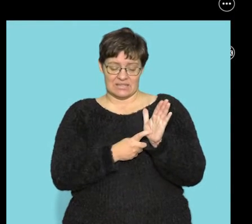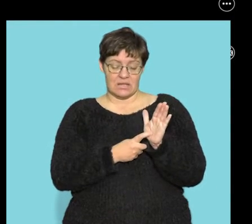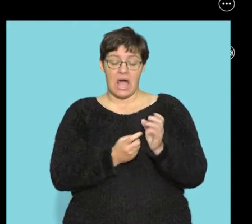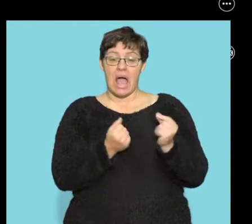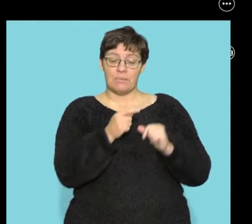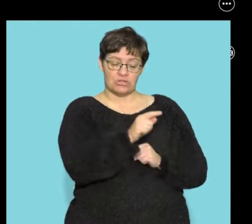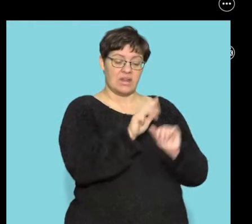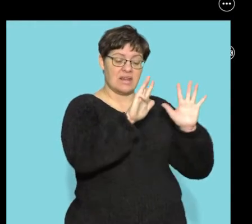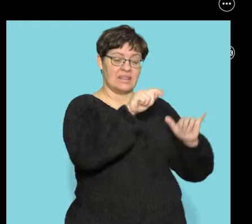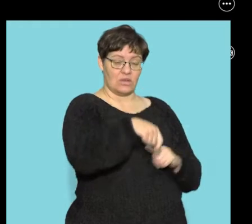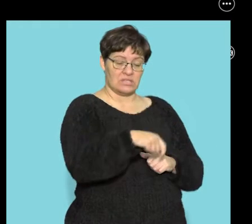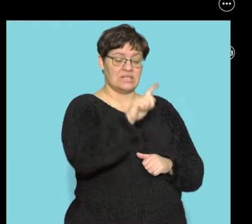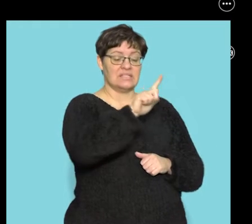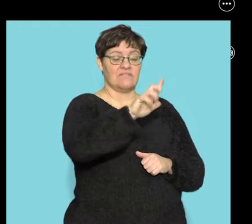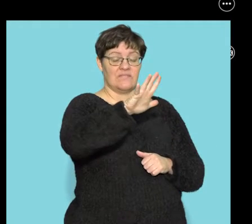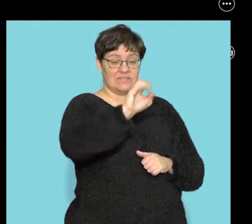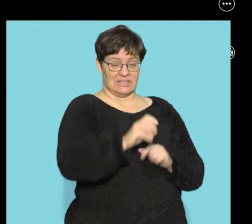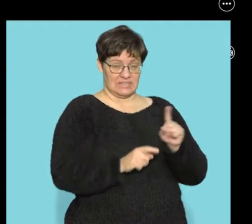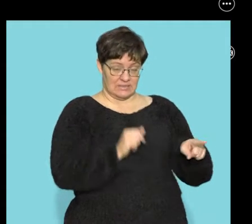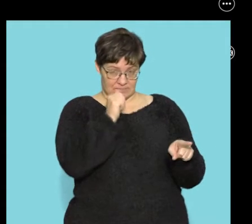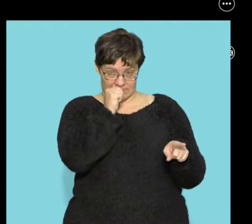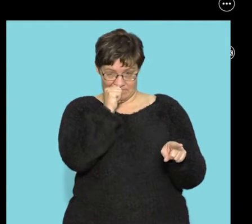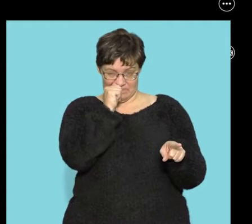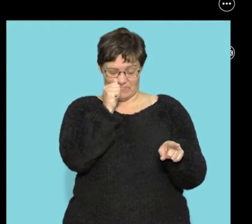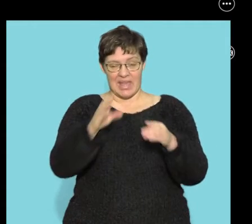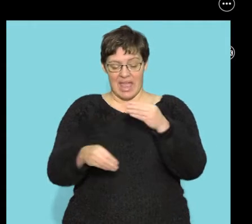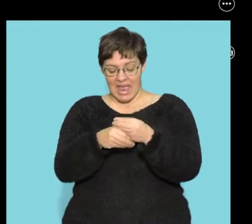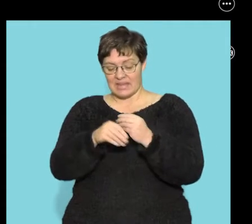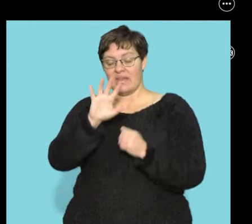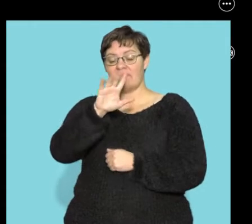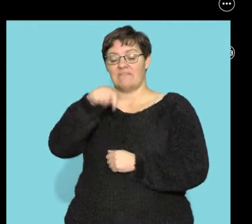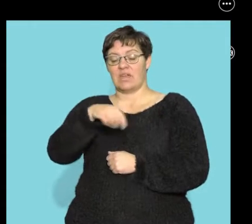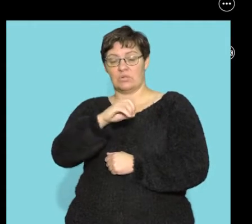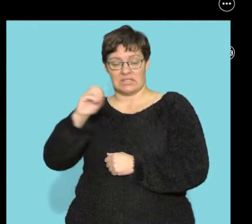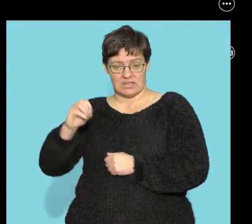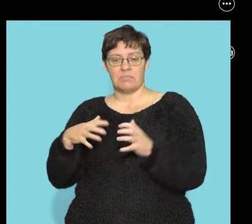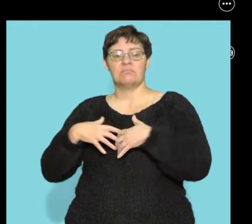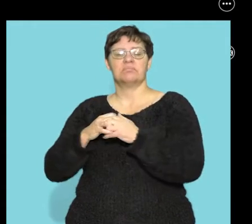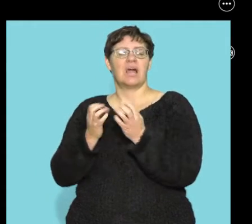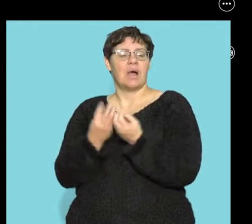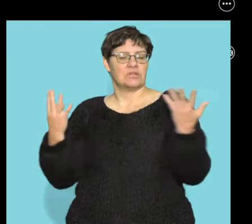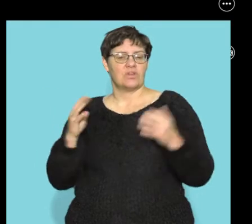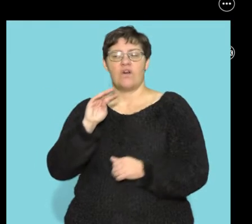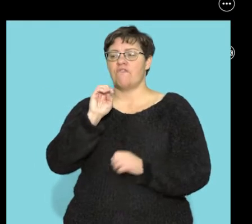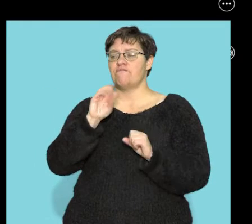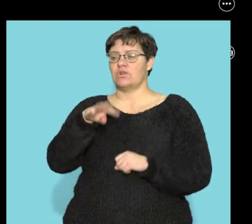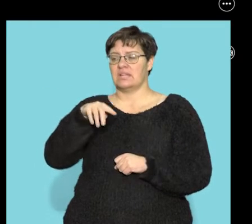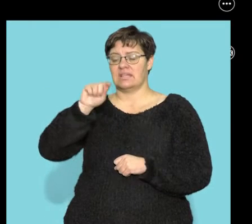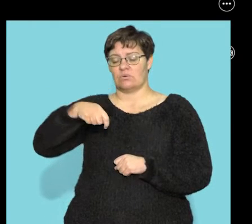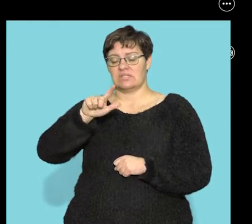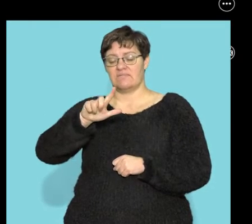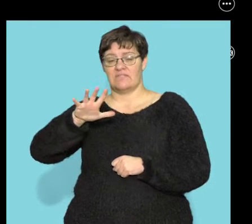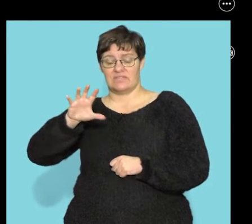with my given figure of 9,750, add the 5,000 to it to give me